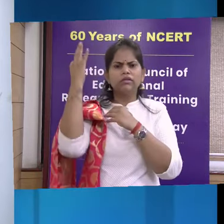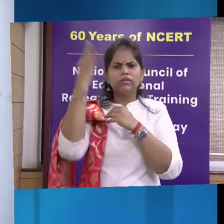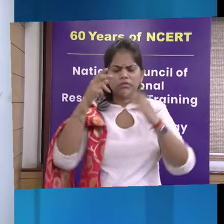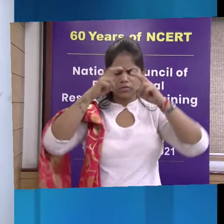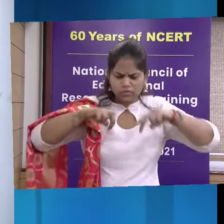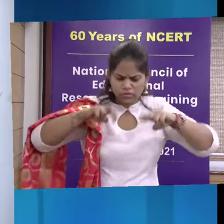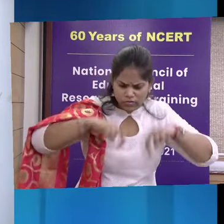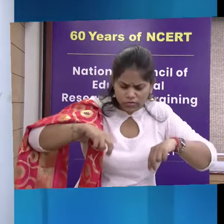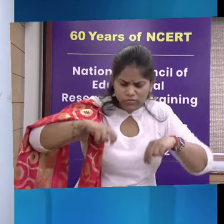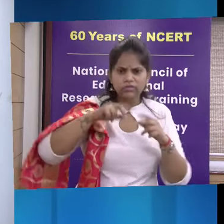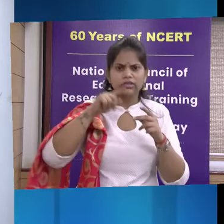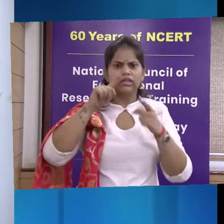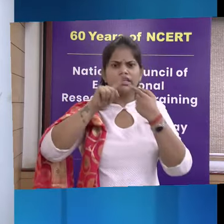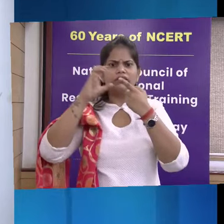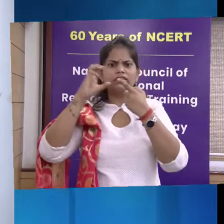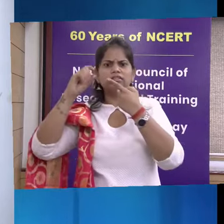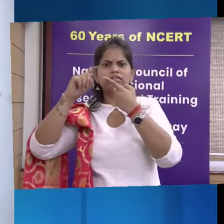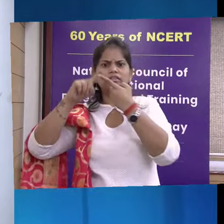Care and Education.